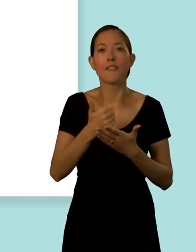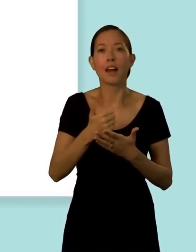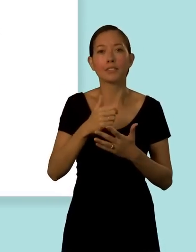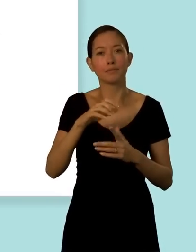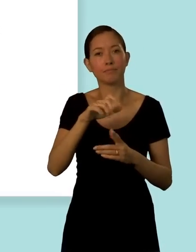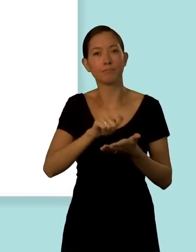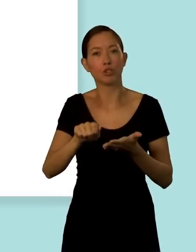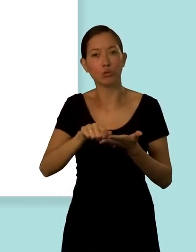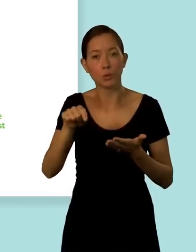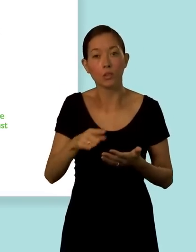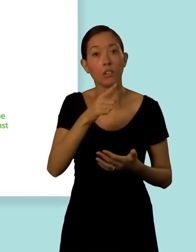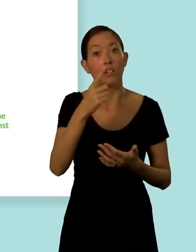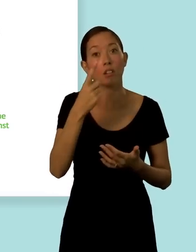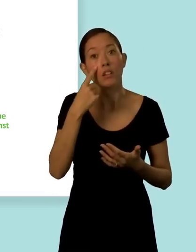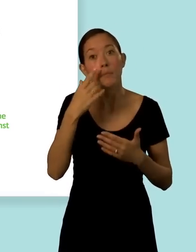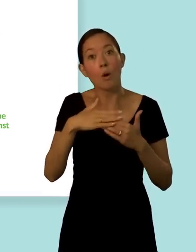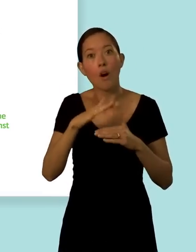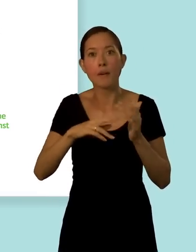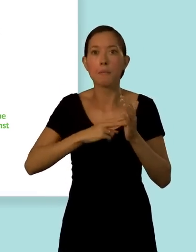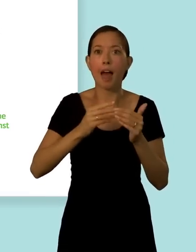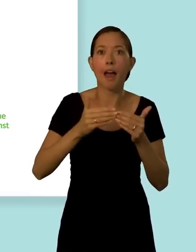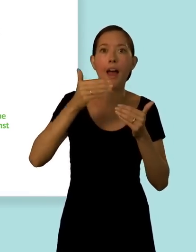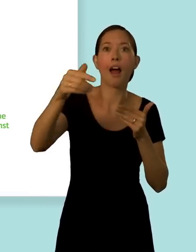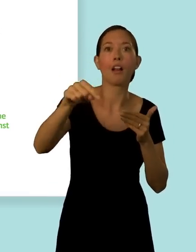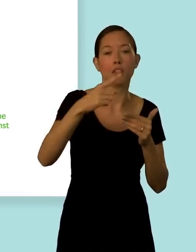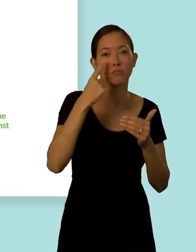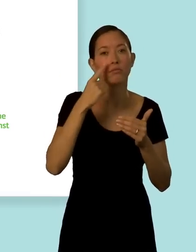more about planning ahead, visit